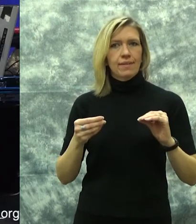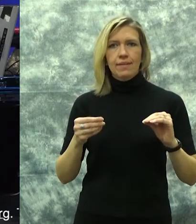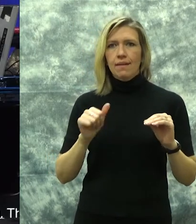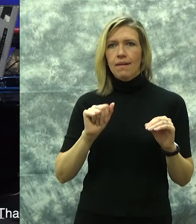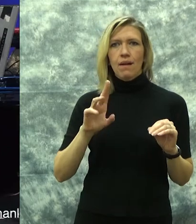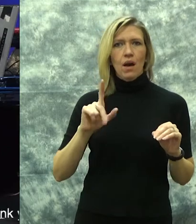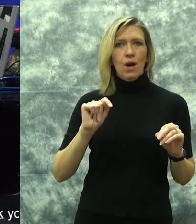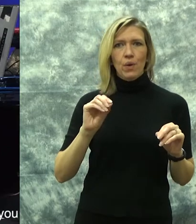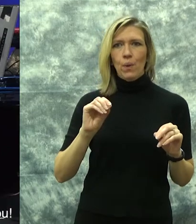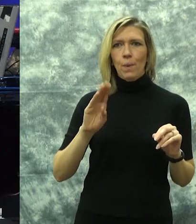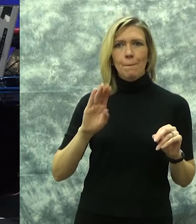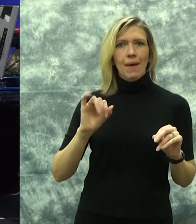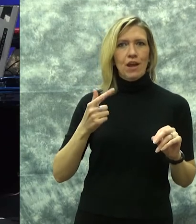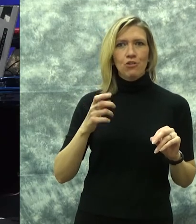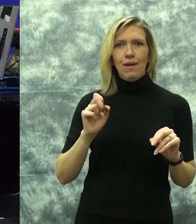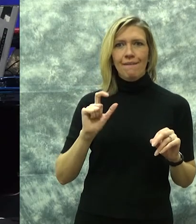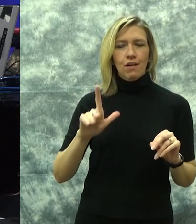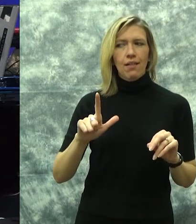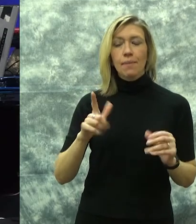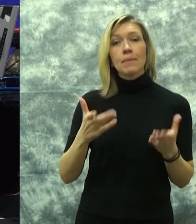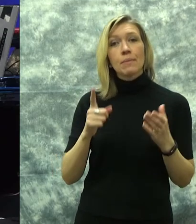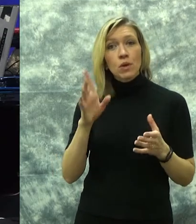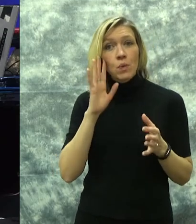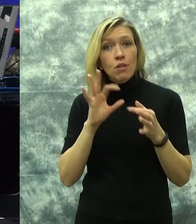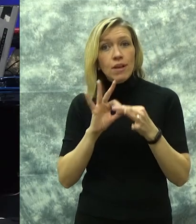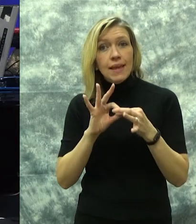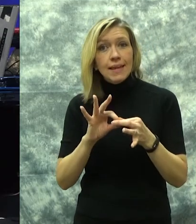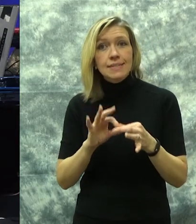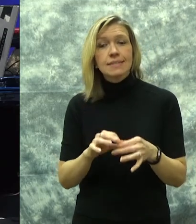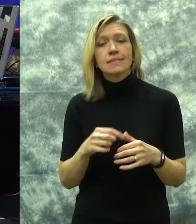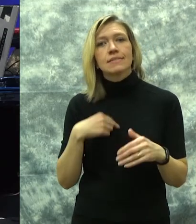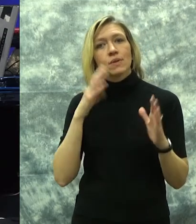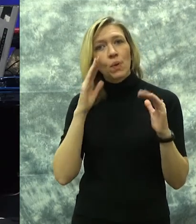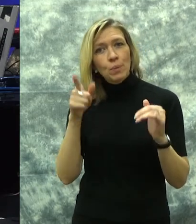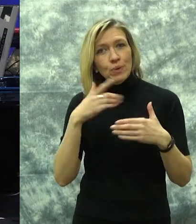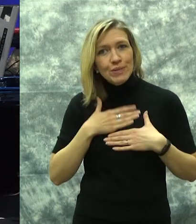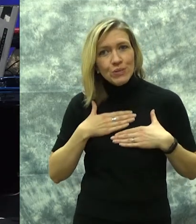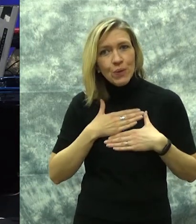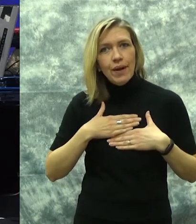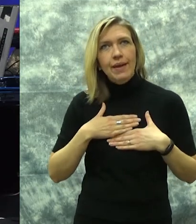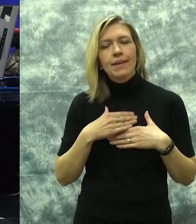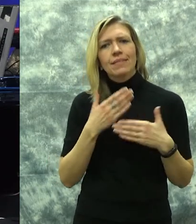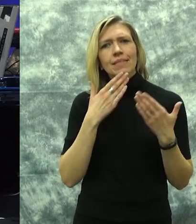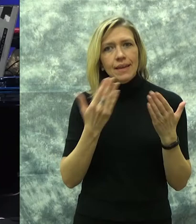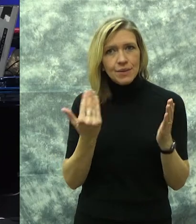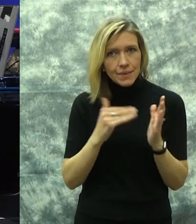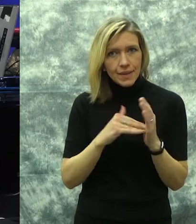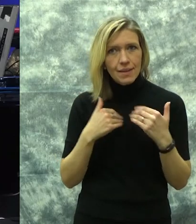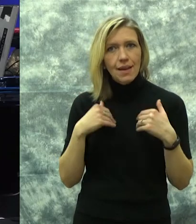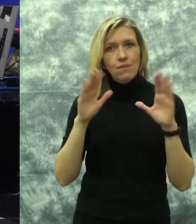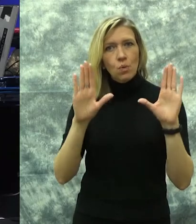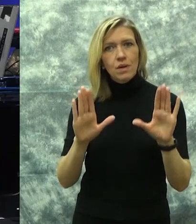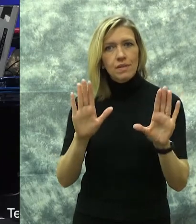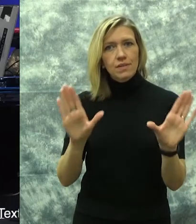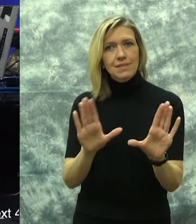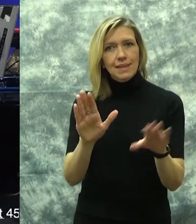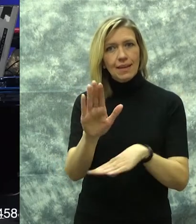you'll relate to it, and I hope you enjoy, and thank you again, and have a wonderful Sunday afternoon. Here we